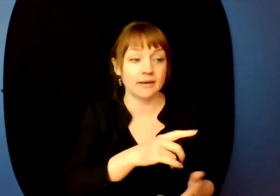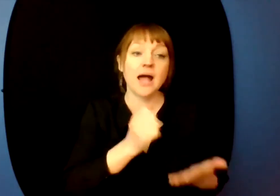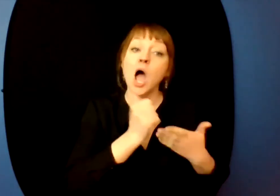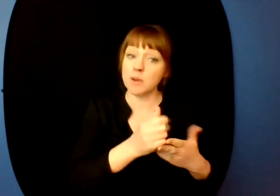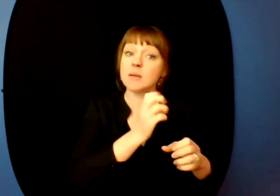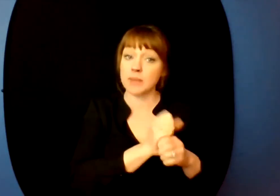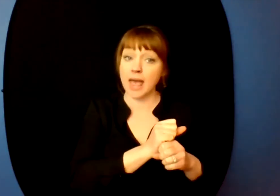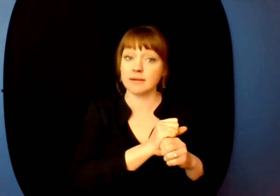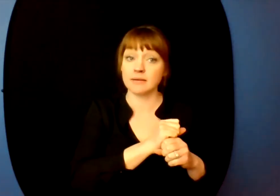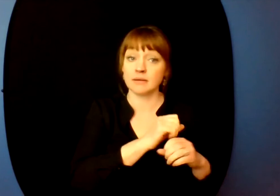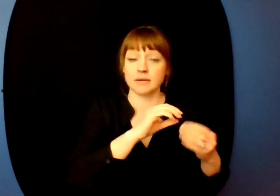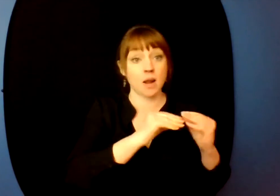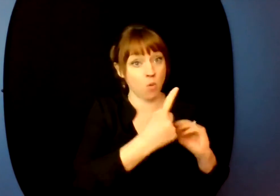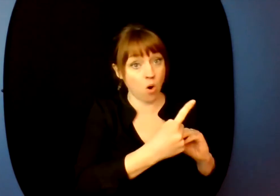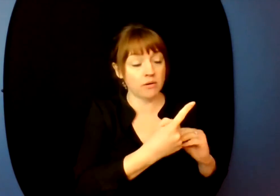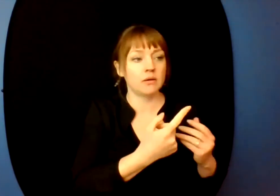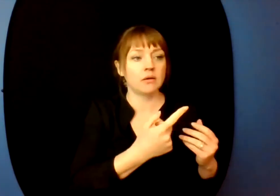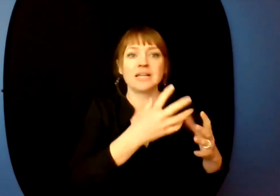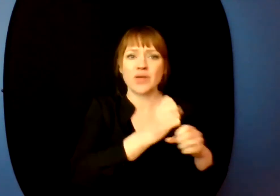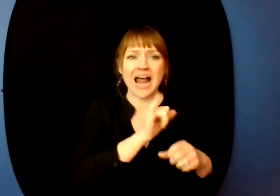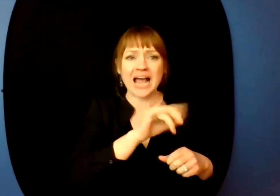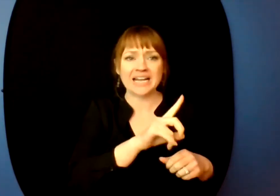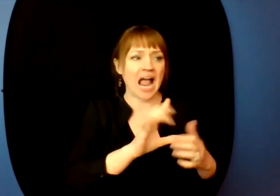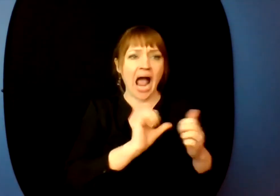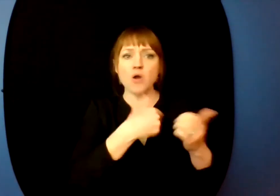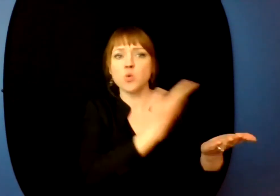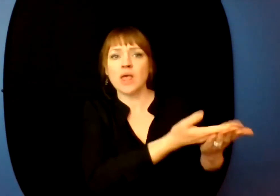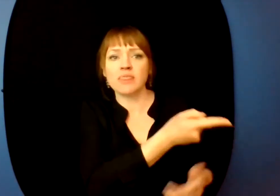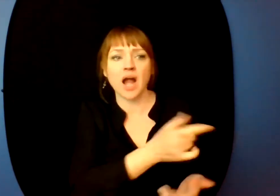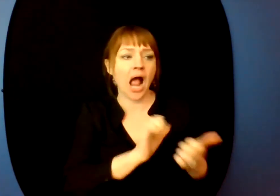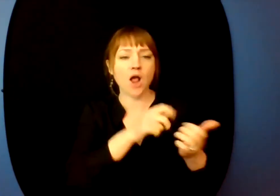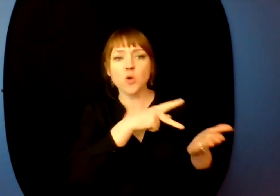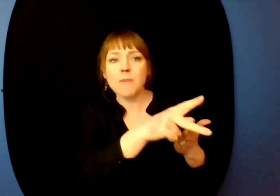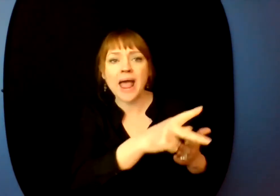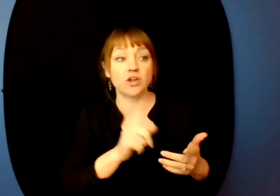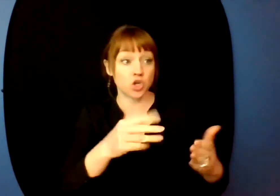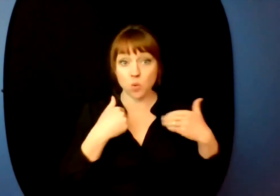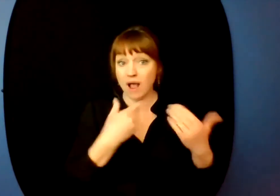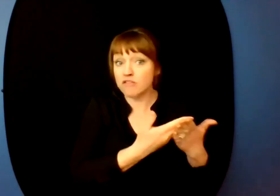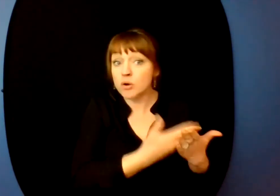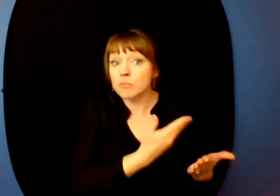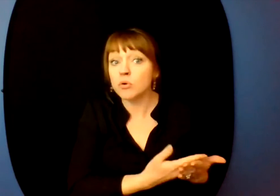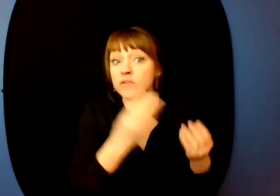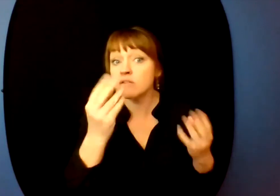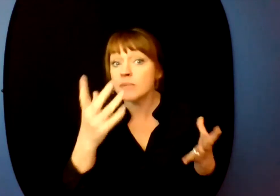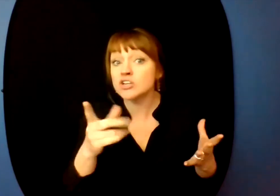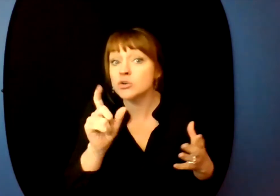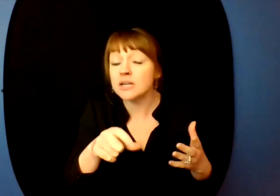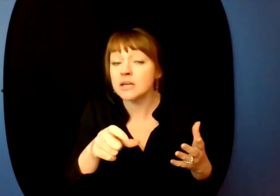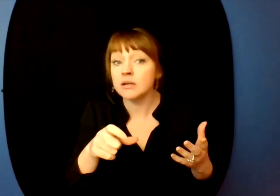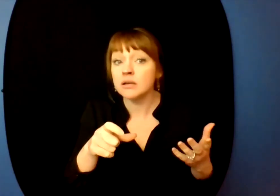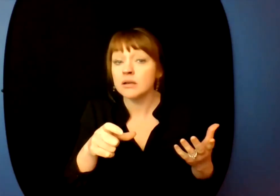one, you got to get there. How are you going to get there? How are you going to pay for it? Do you have the documents that you need once you get there? So